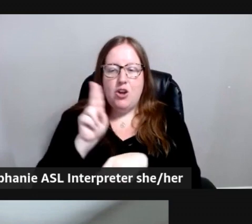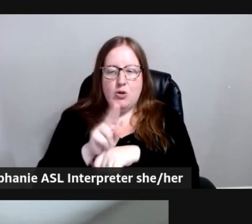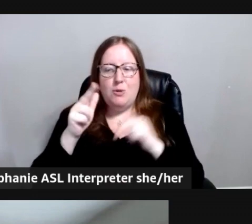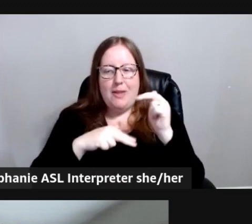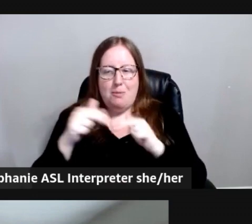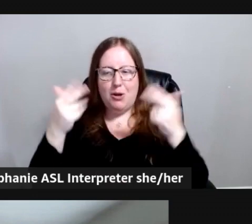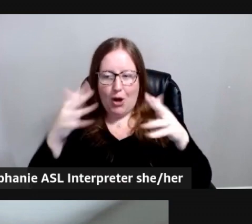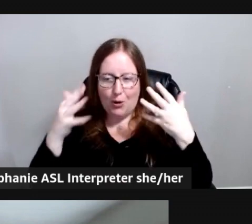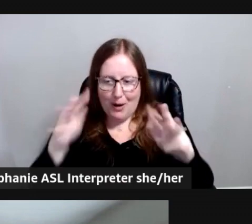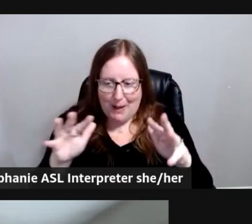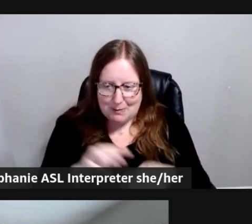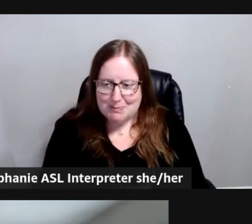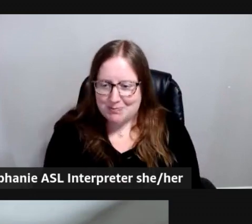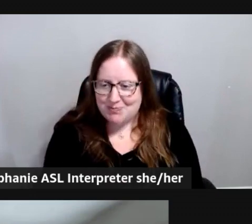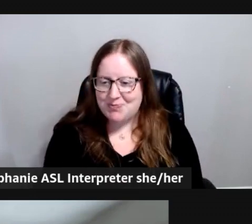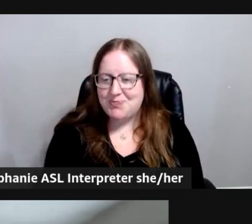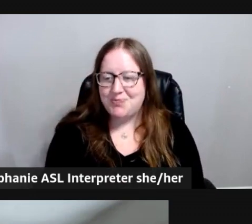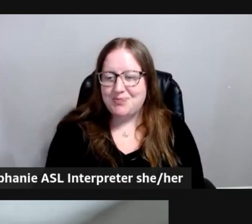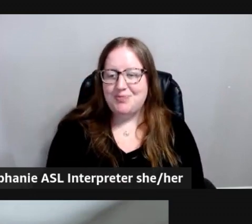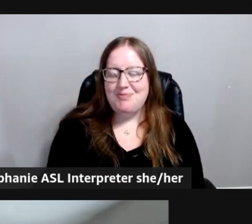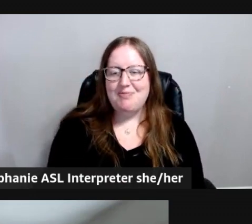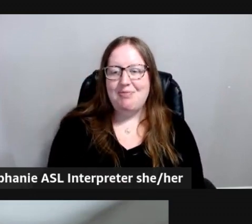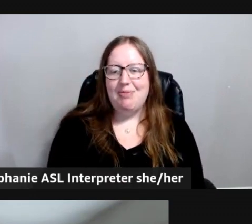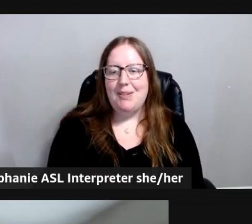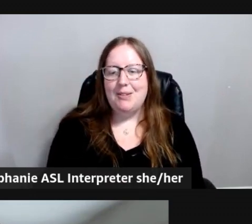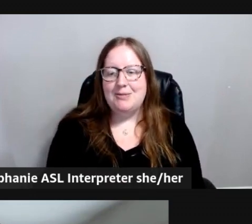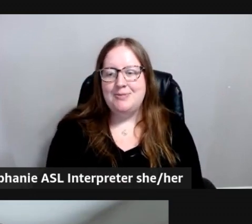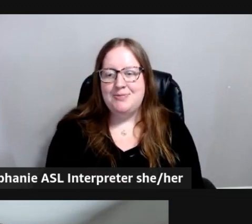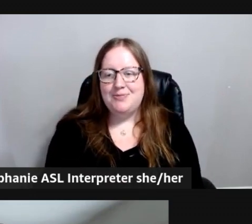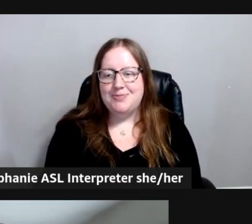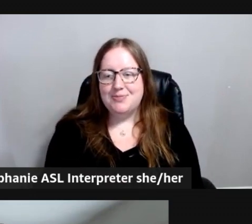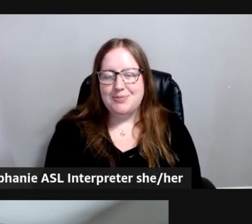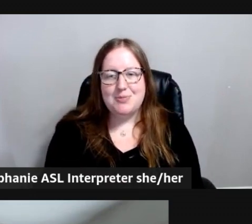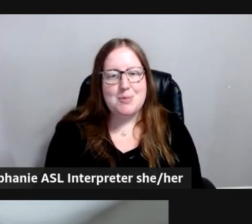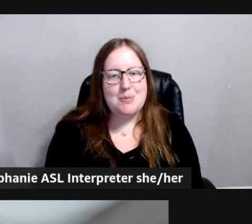as well. Awesome. Yeah.